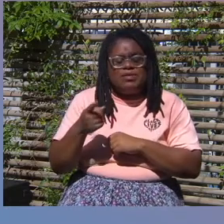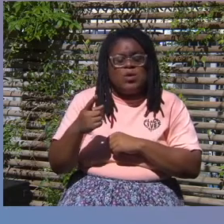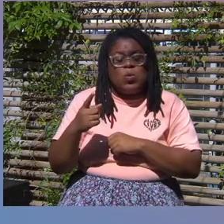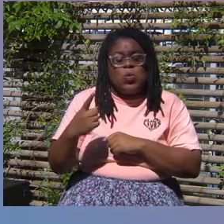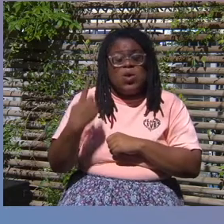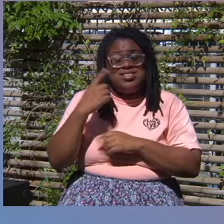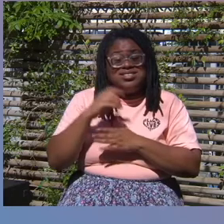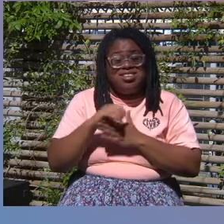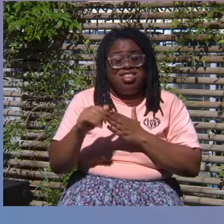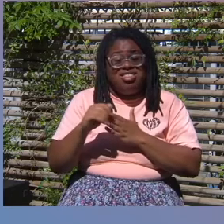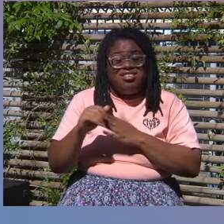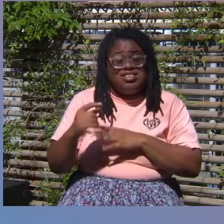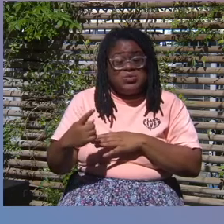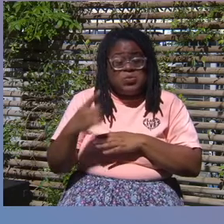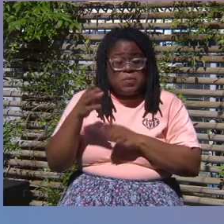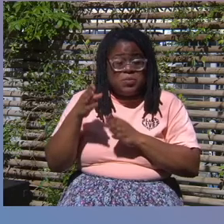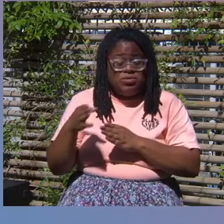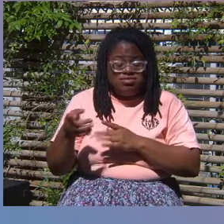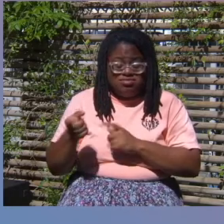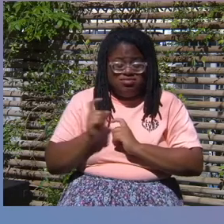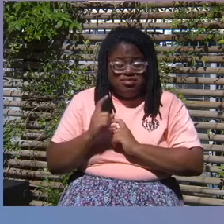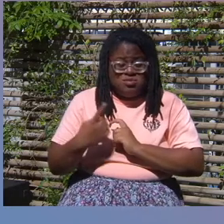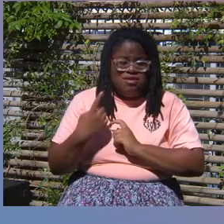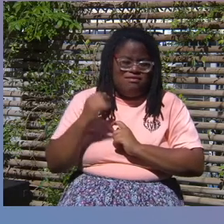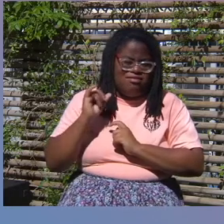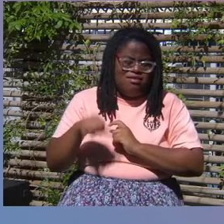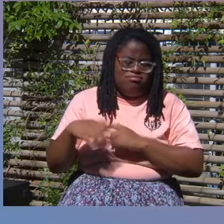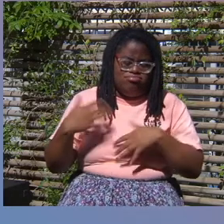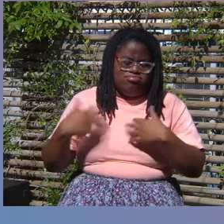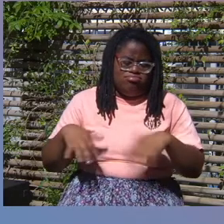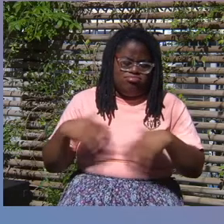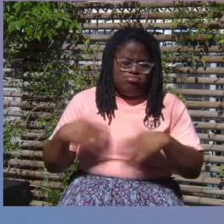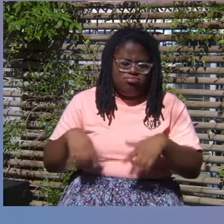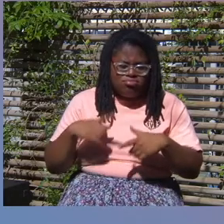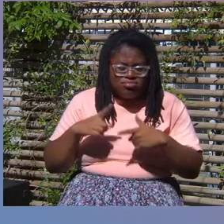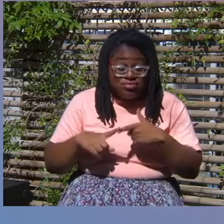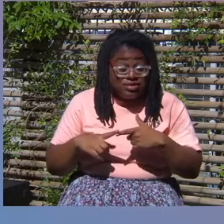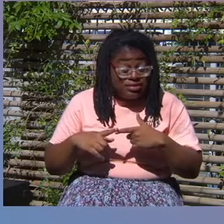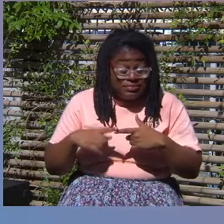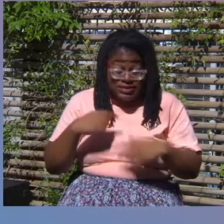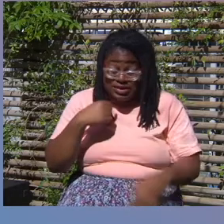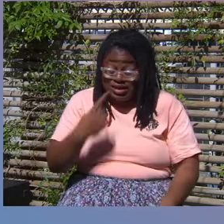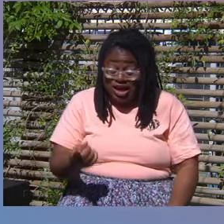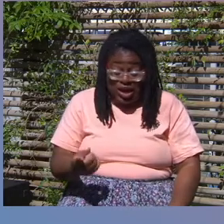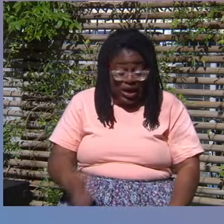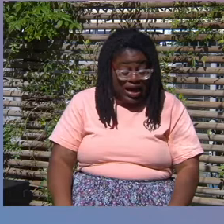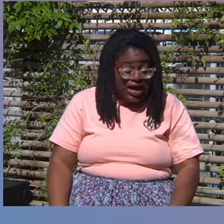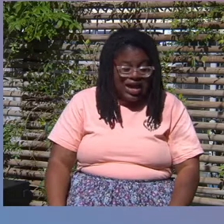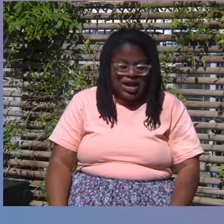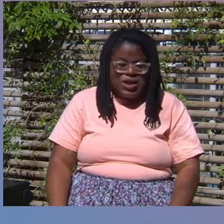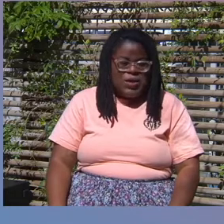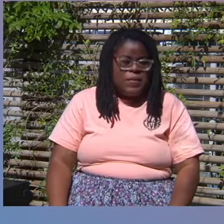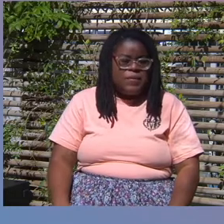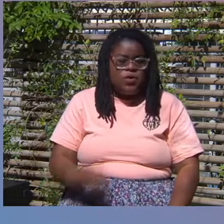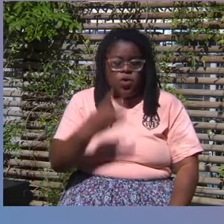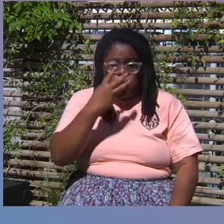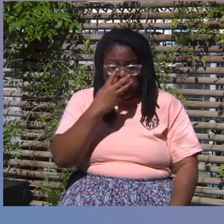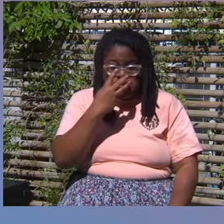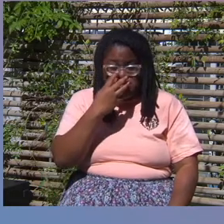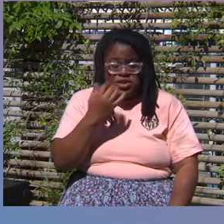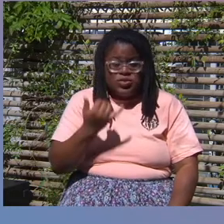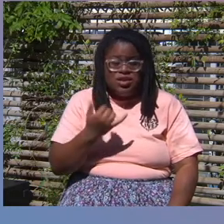first dollar. Berry Gordy, it was incredible. Wallace Annenberg, I'm telling you, we'd be on a respirator were it not for